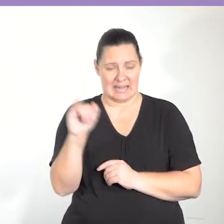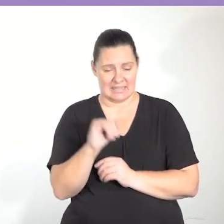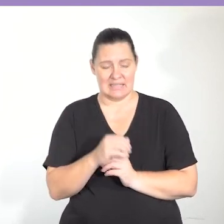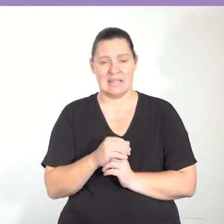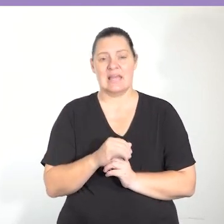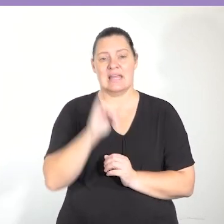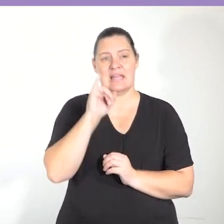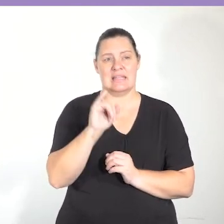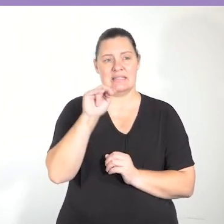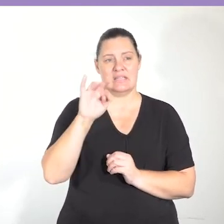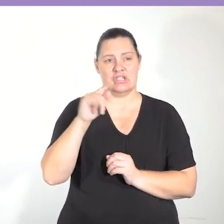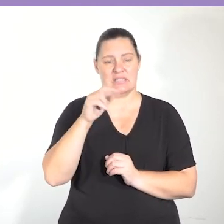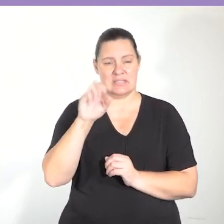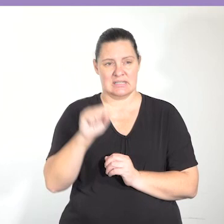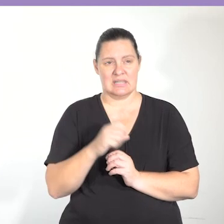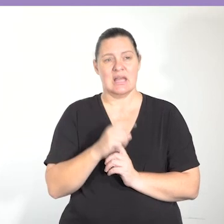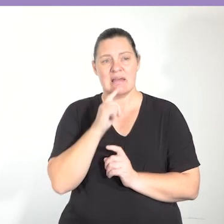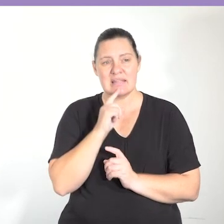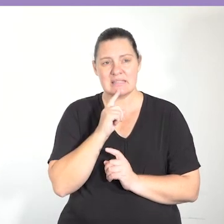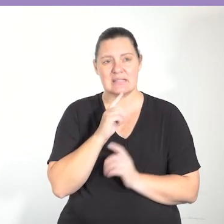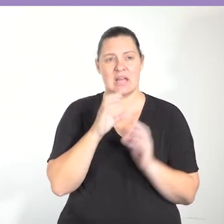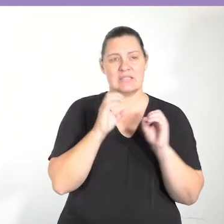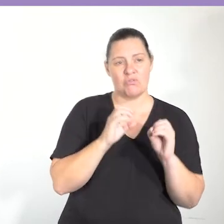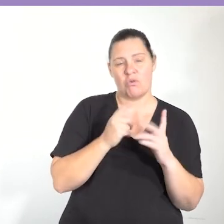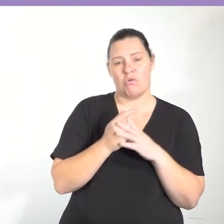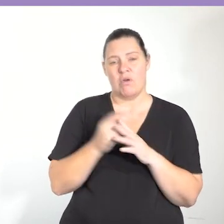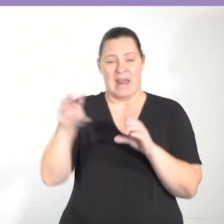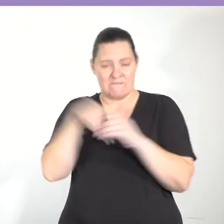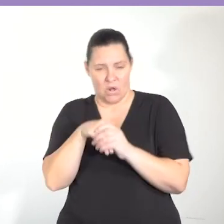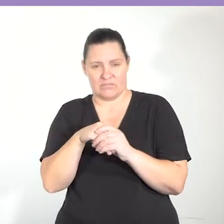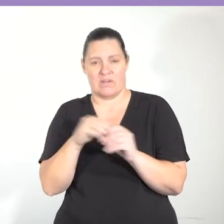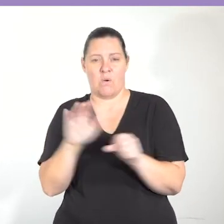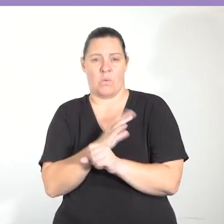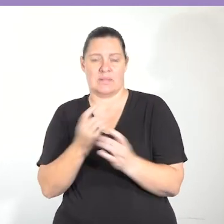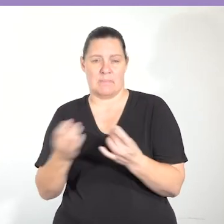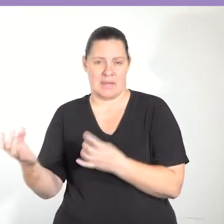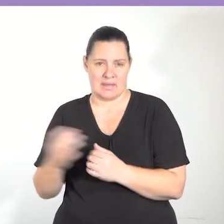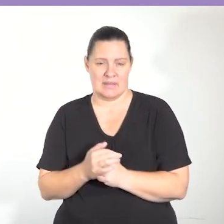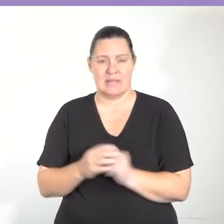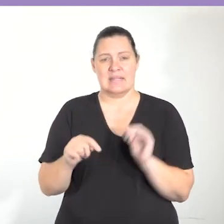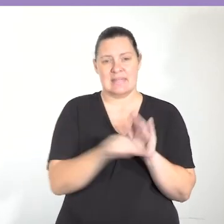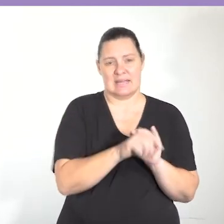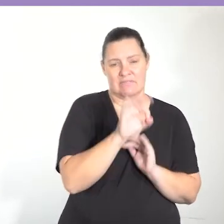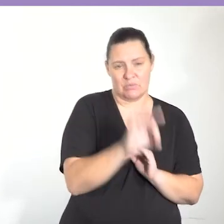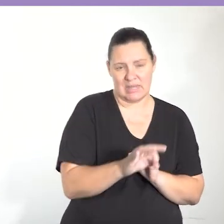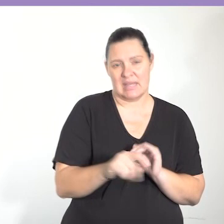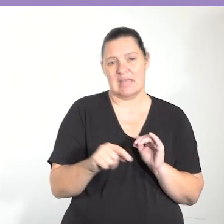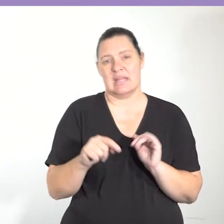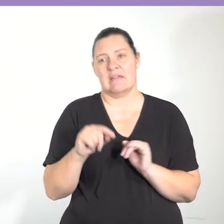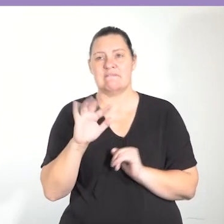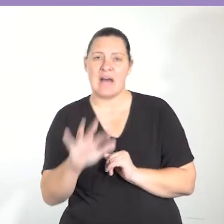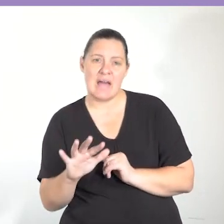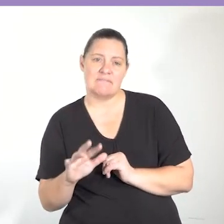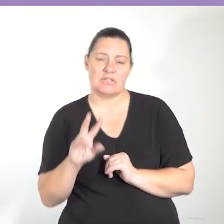All positive and negative whole numbers, including 0. For example, negative 3, 5,